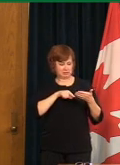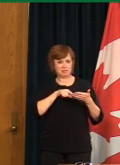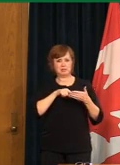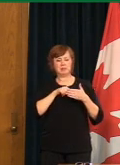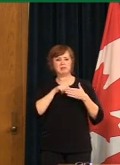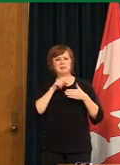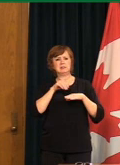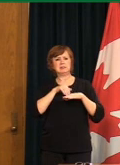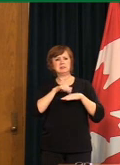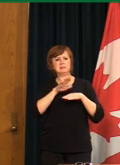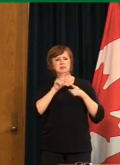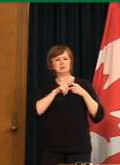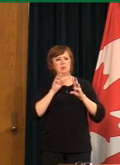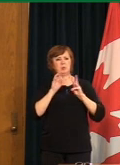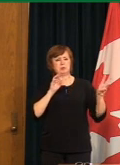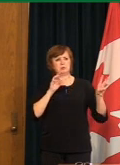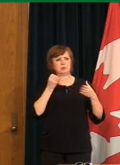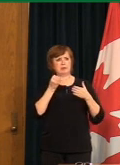Western Economic